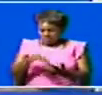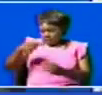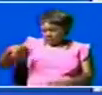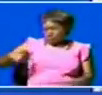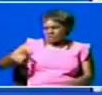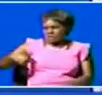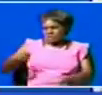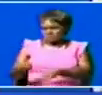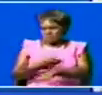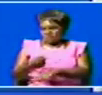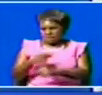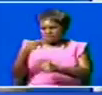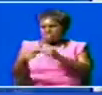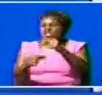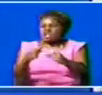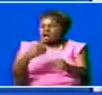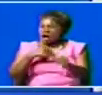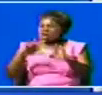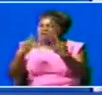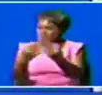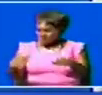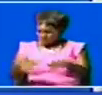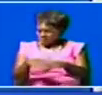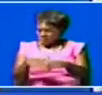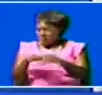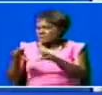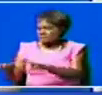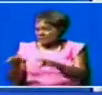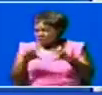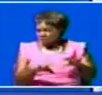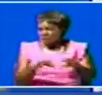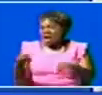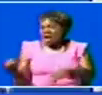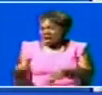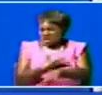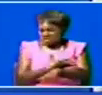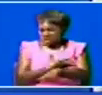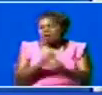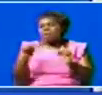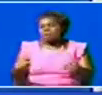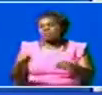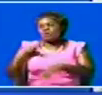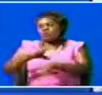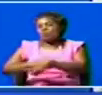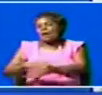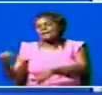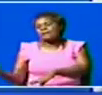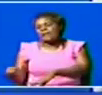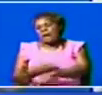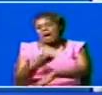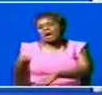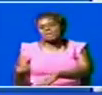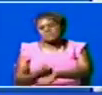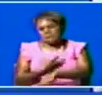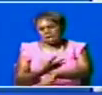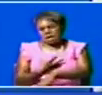cancer, mm-hmm. is your genetics. If you have a family member who has suffered from any type of cancer, mm-hmm. your chances of getting cancer are higher, much mm-hmm.